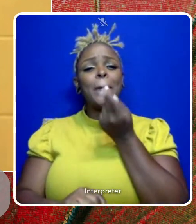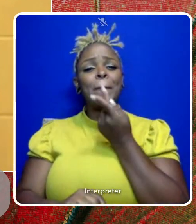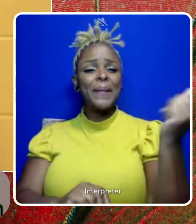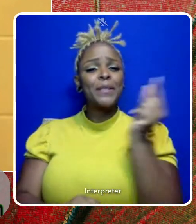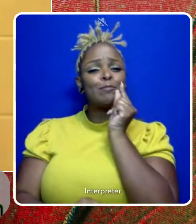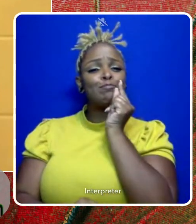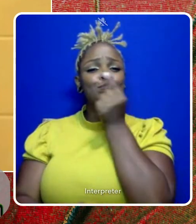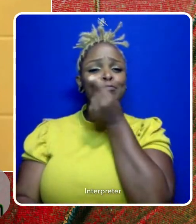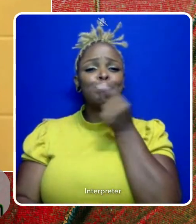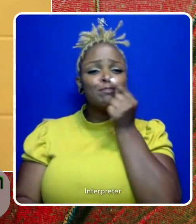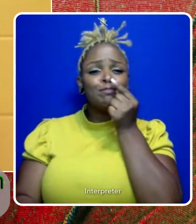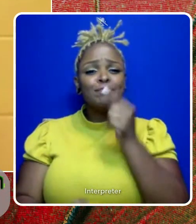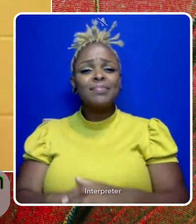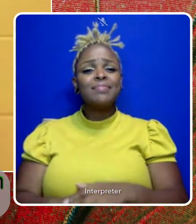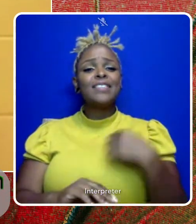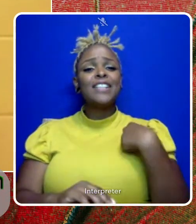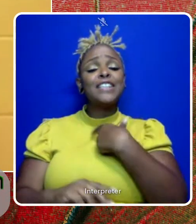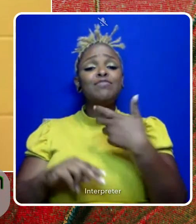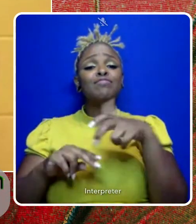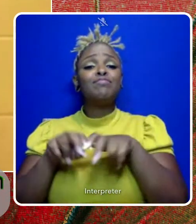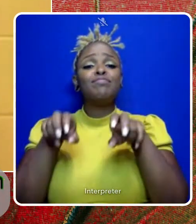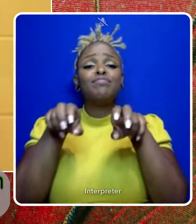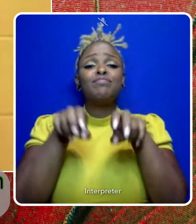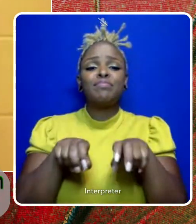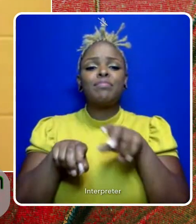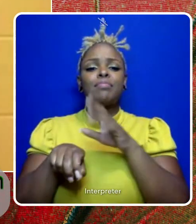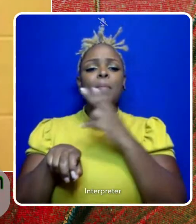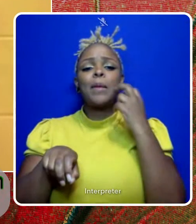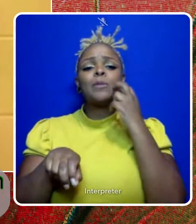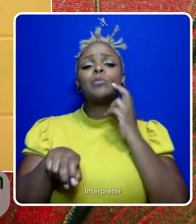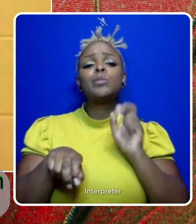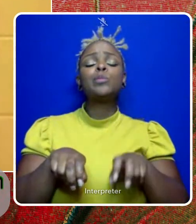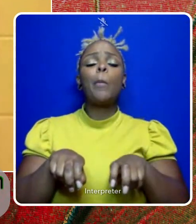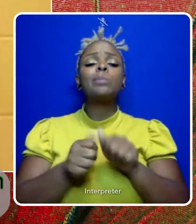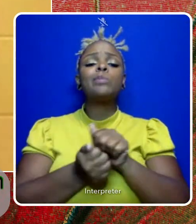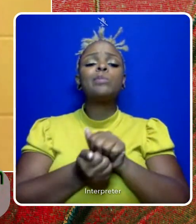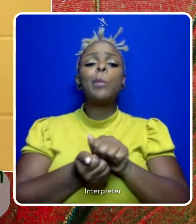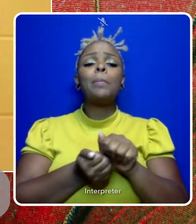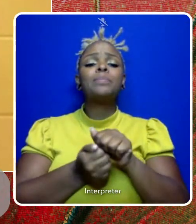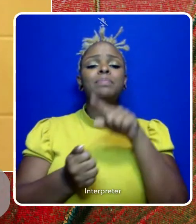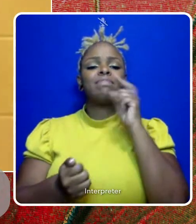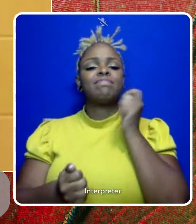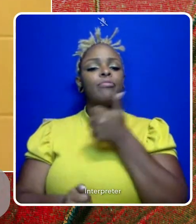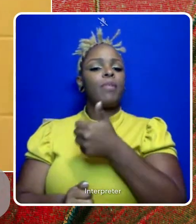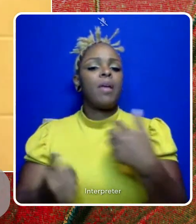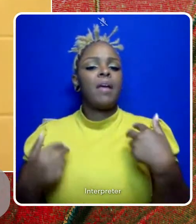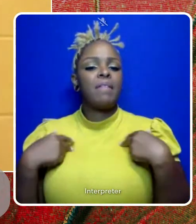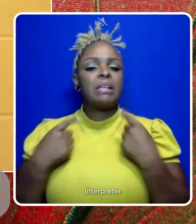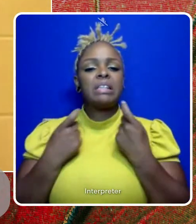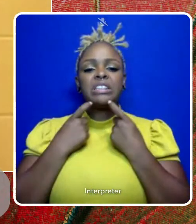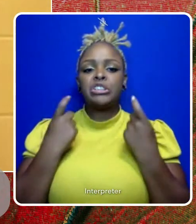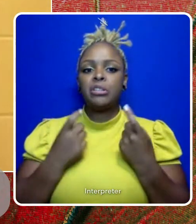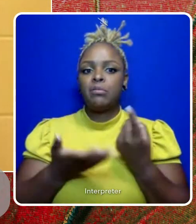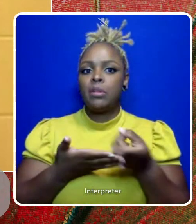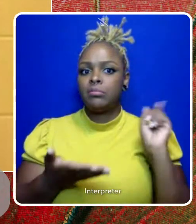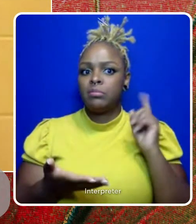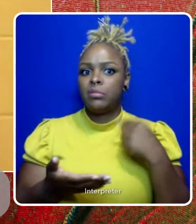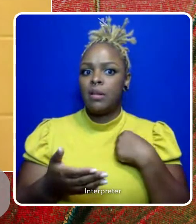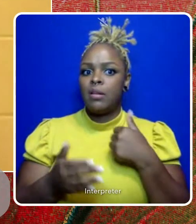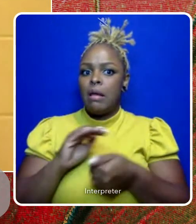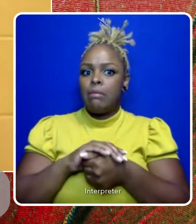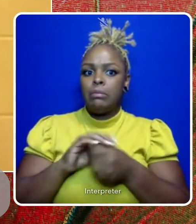gum, probably to cover the scent of last week's sins. But when I moved to fix my shoe, her eyes fixated on